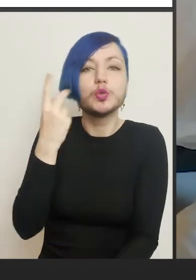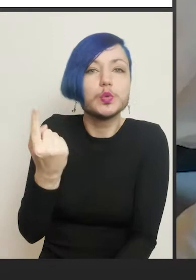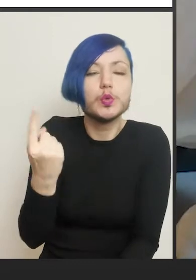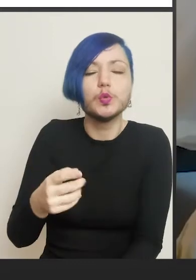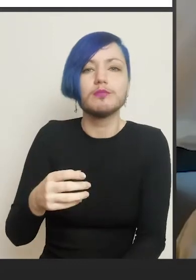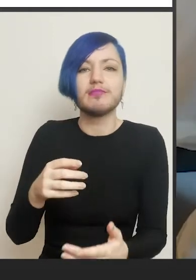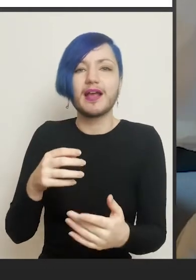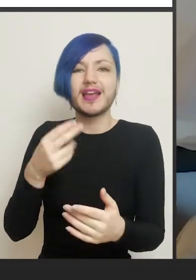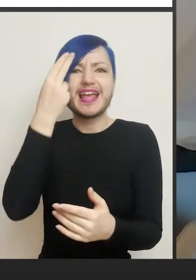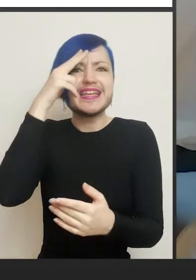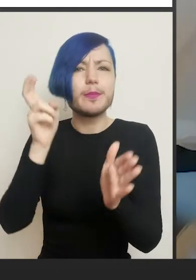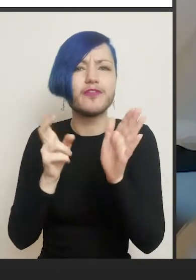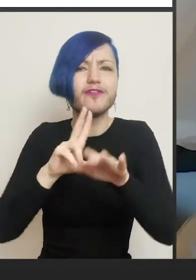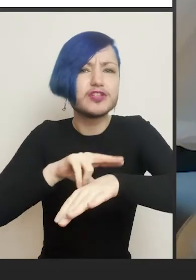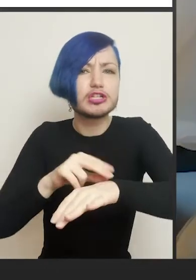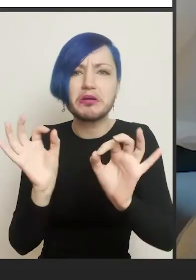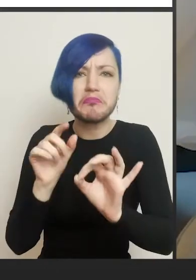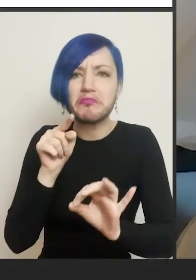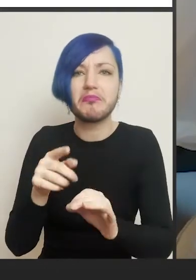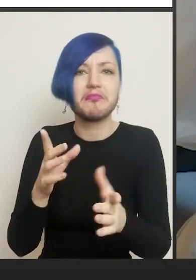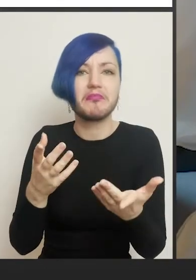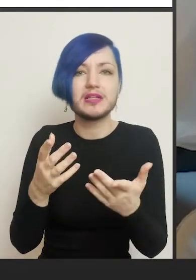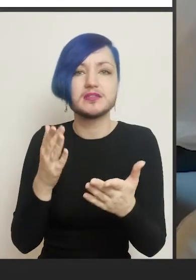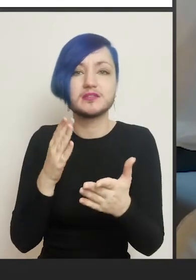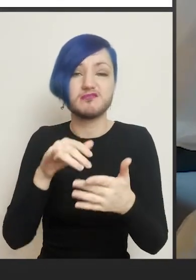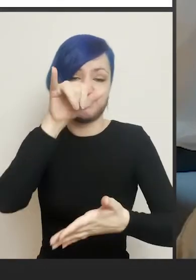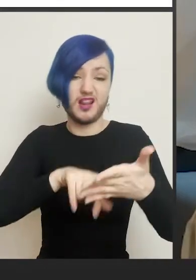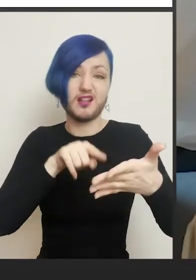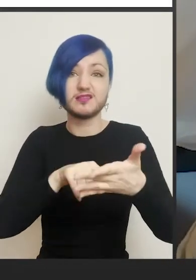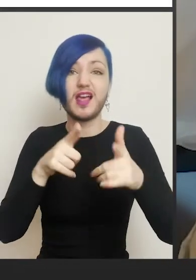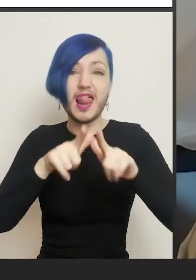says you might not see this person. There's no details on it. It's so cold.